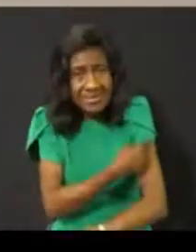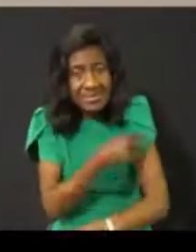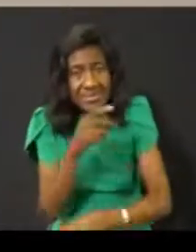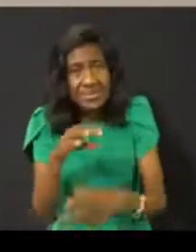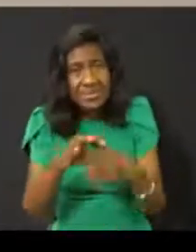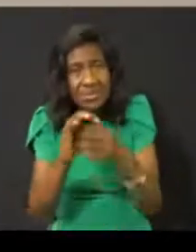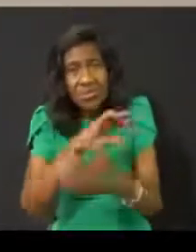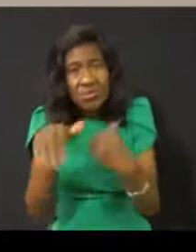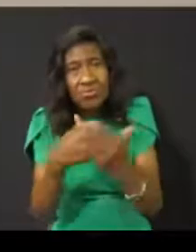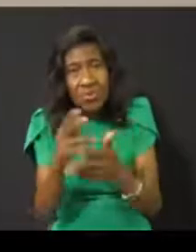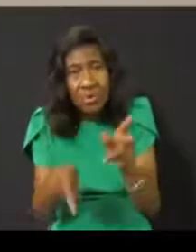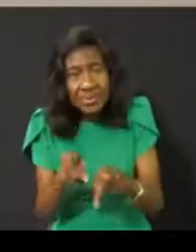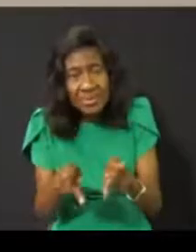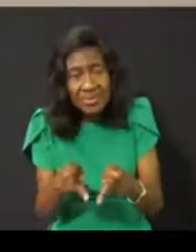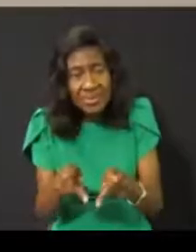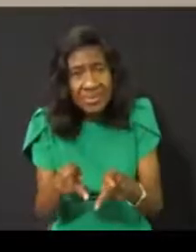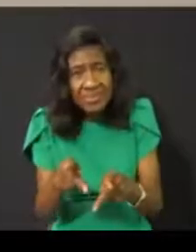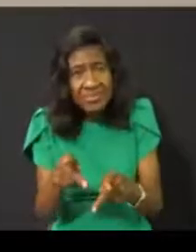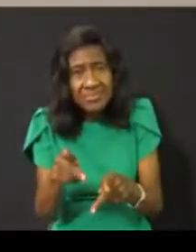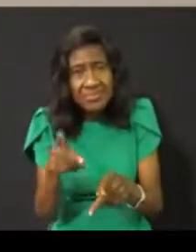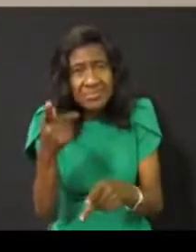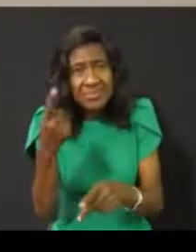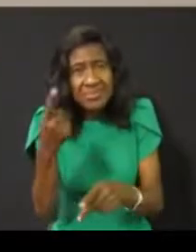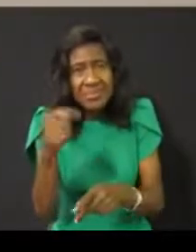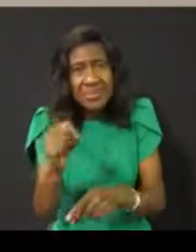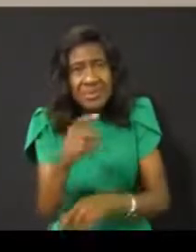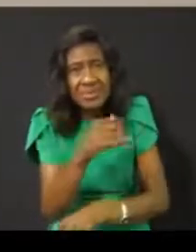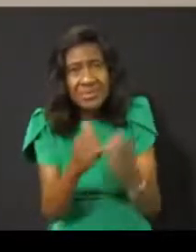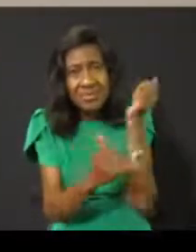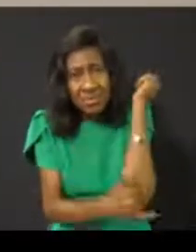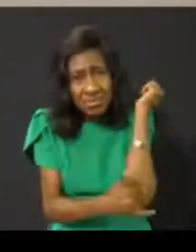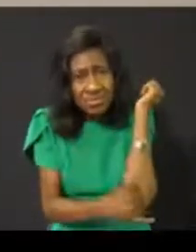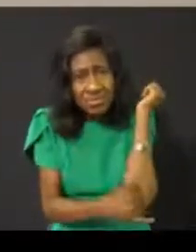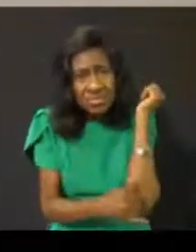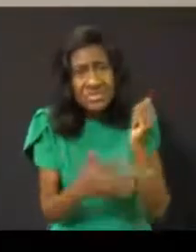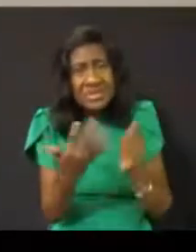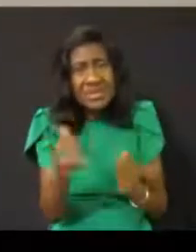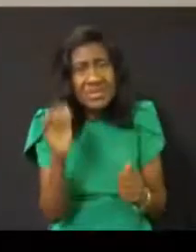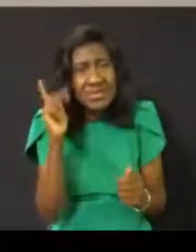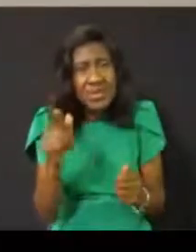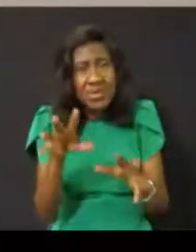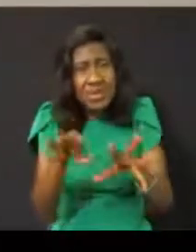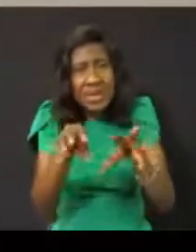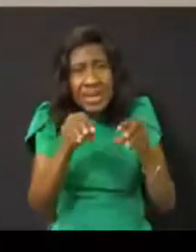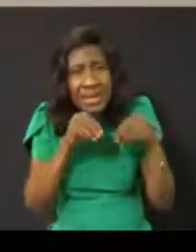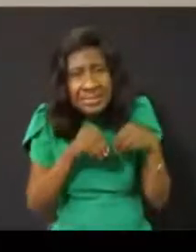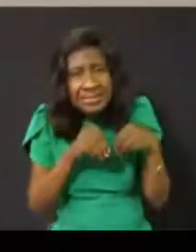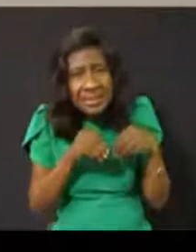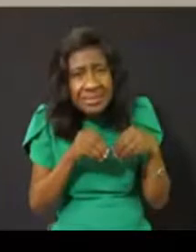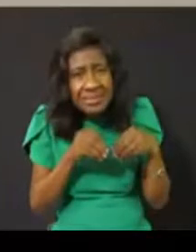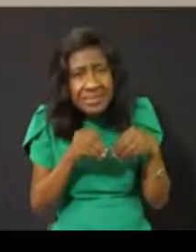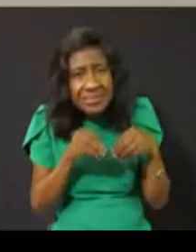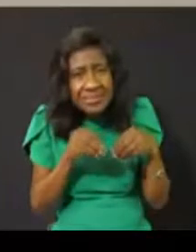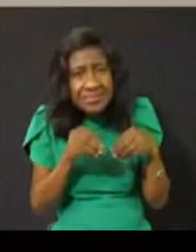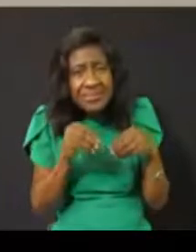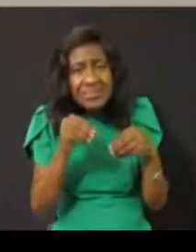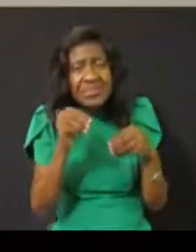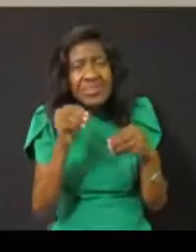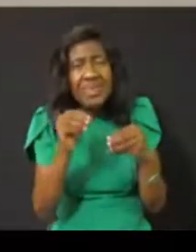higher, those countries we will be accepting the verification through the